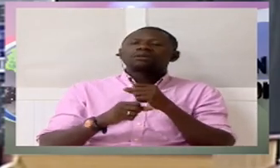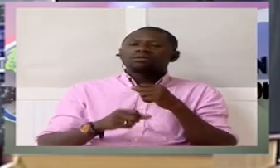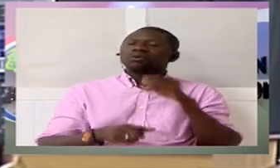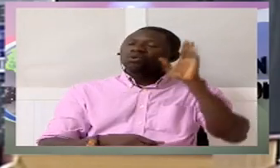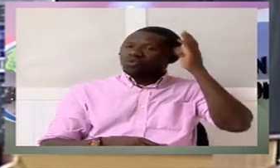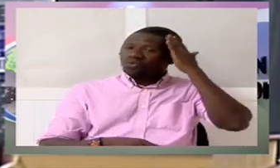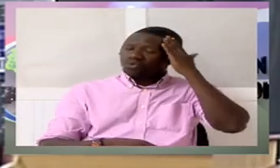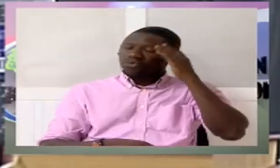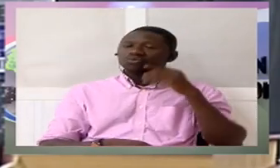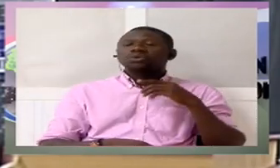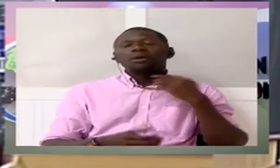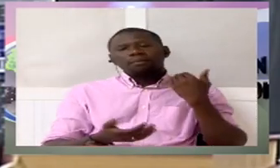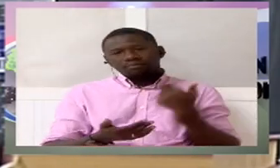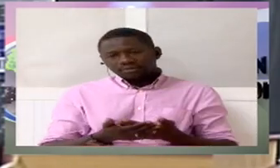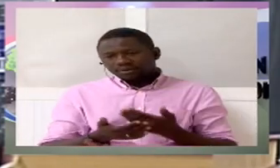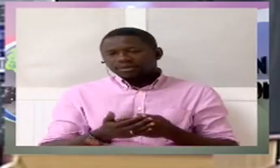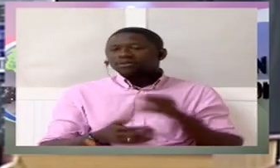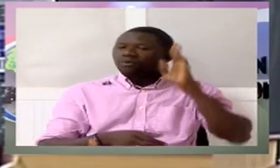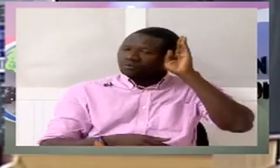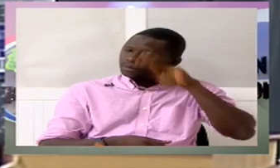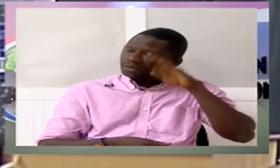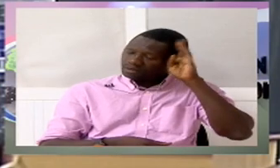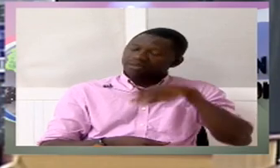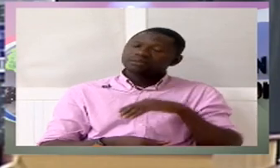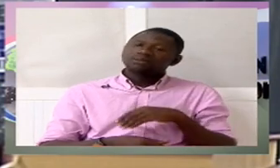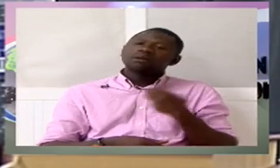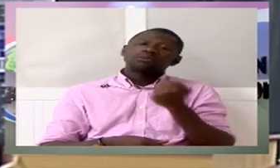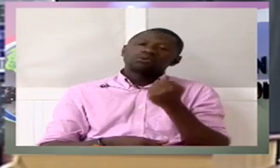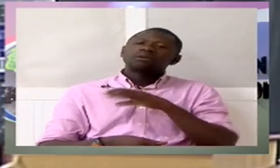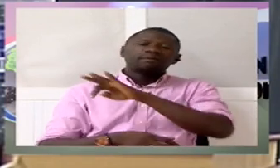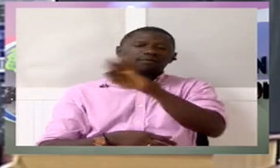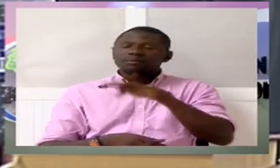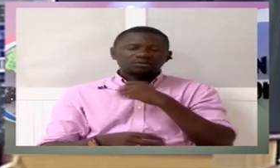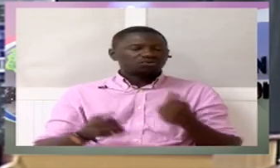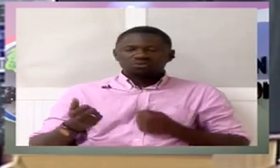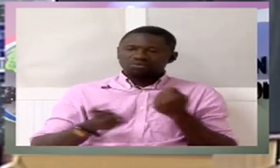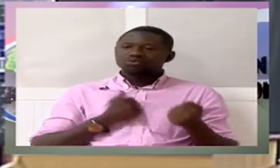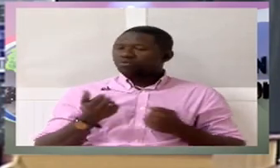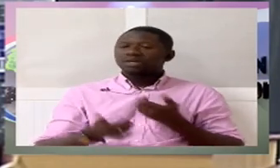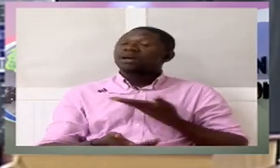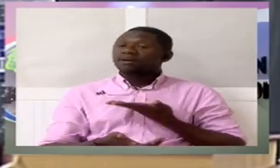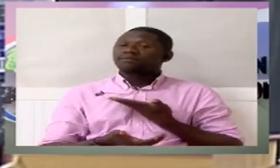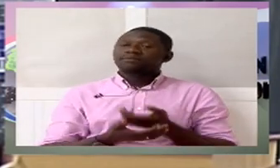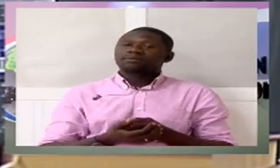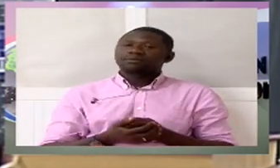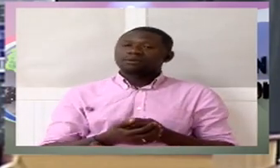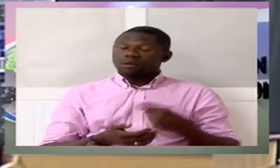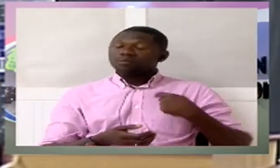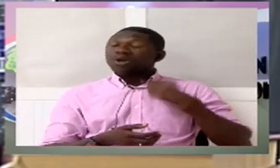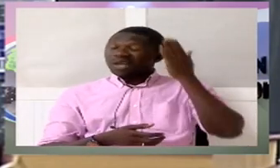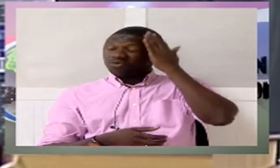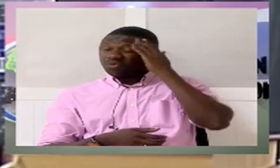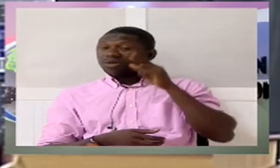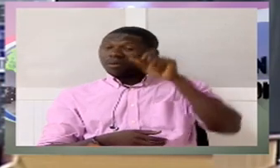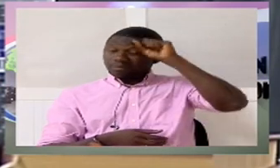that so that he will have mercy because the family was suffering. I knew that